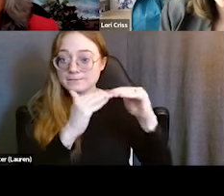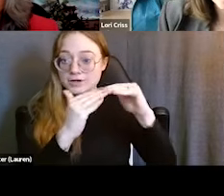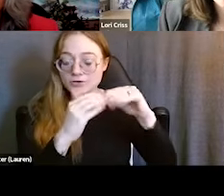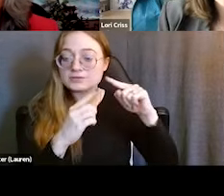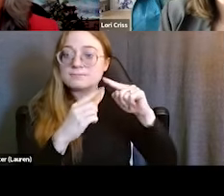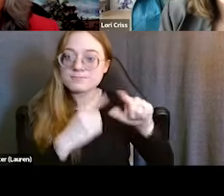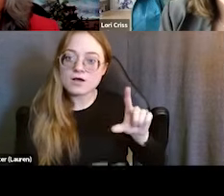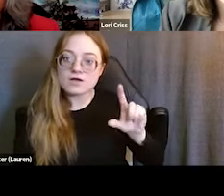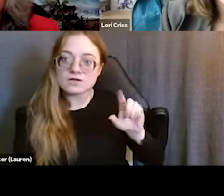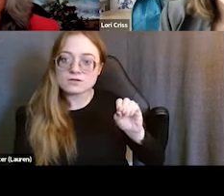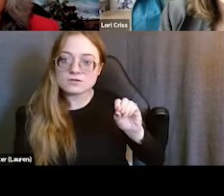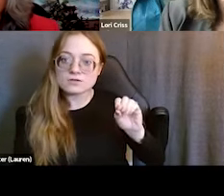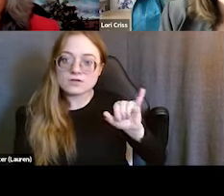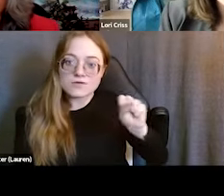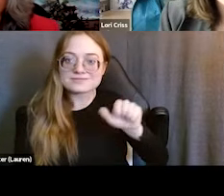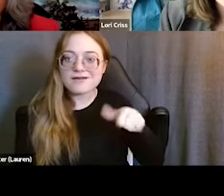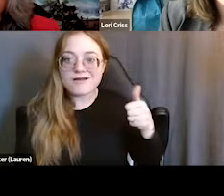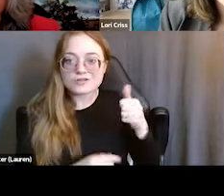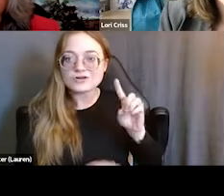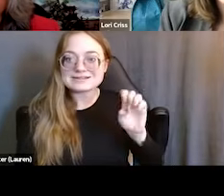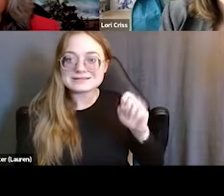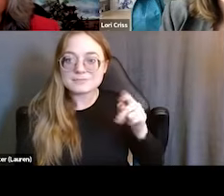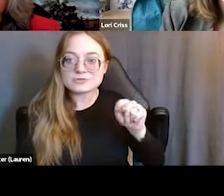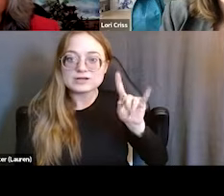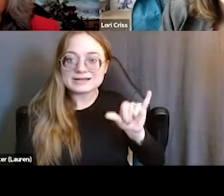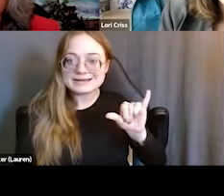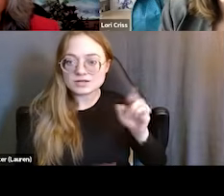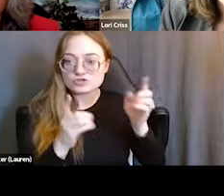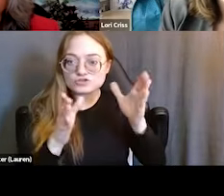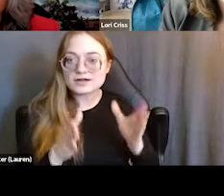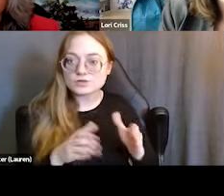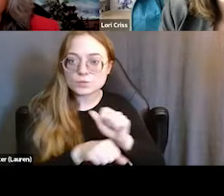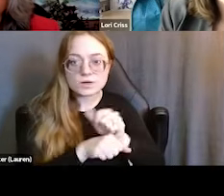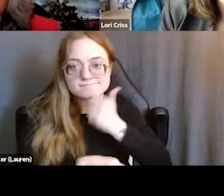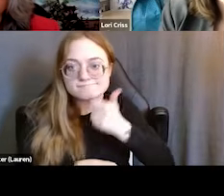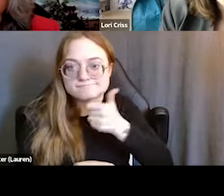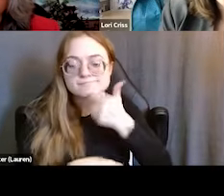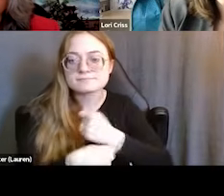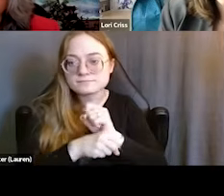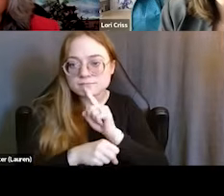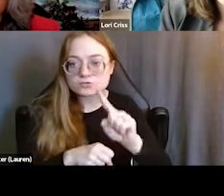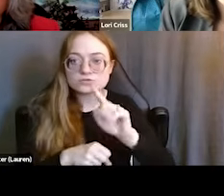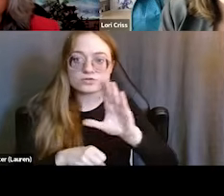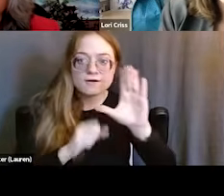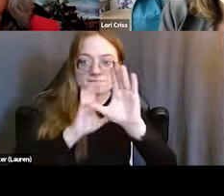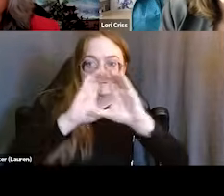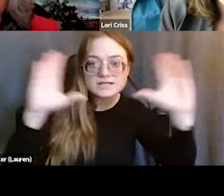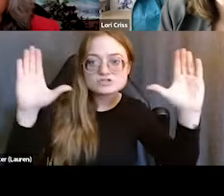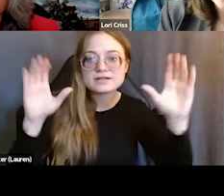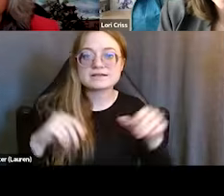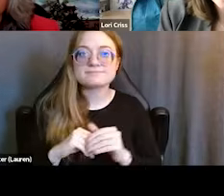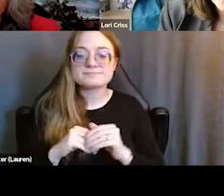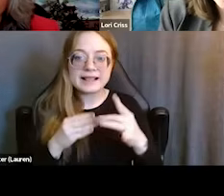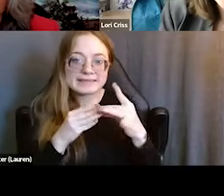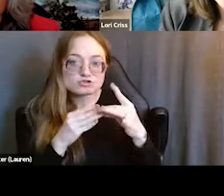Lois and the other deputy directors working on a regular basis to make sure that the vision and the leadership that